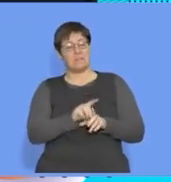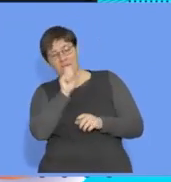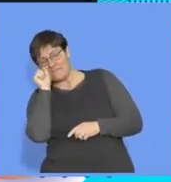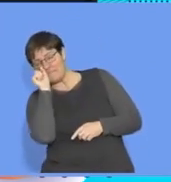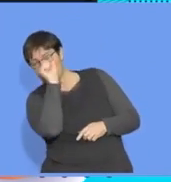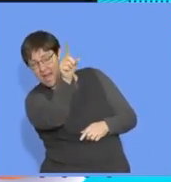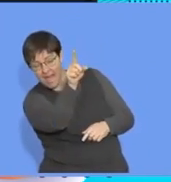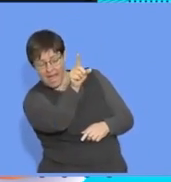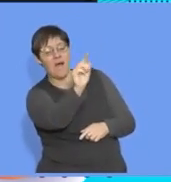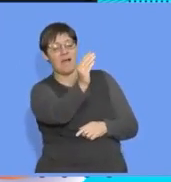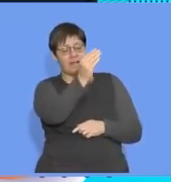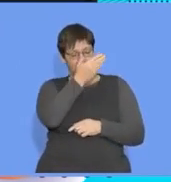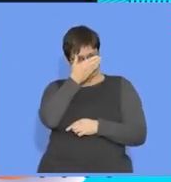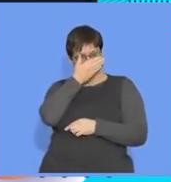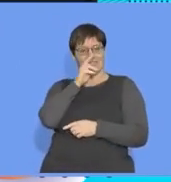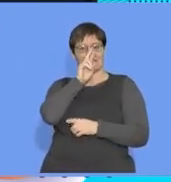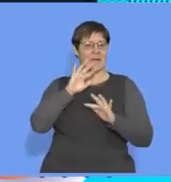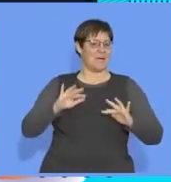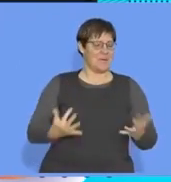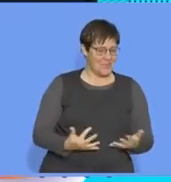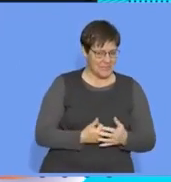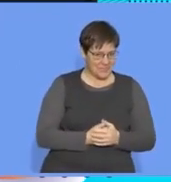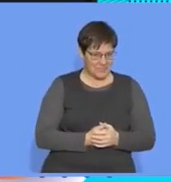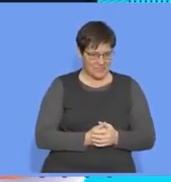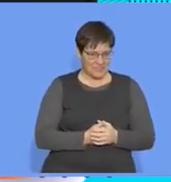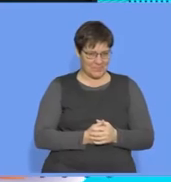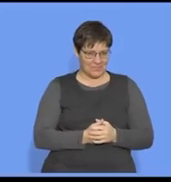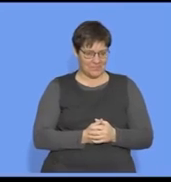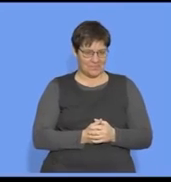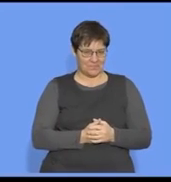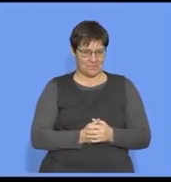far vision and with near vision.